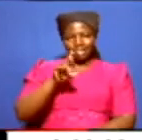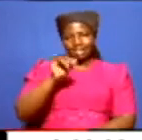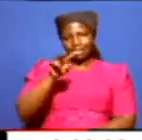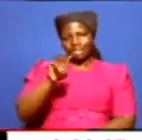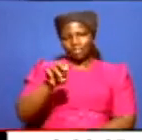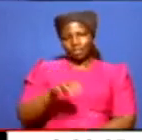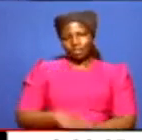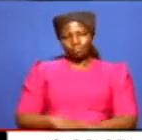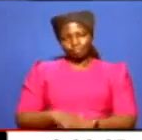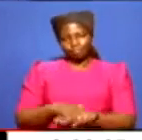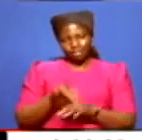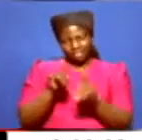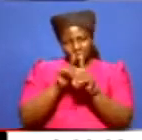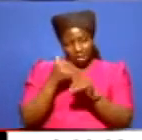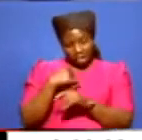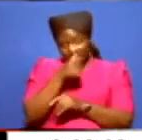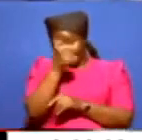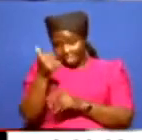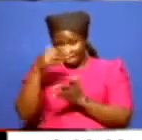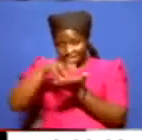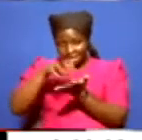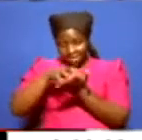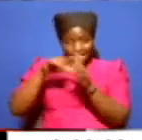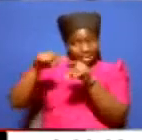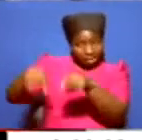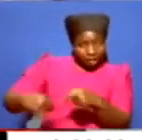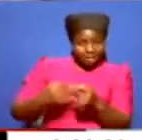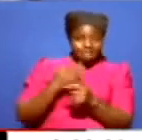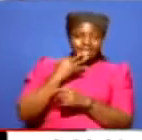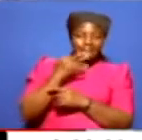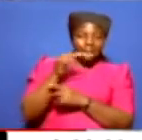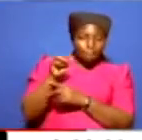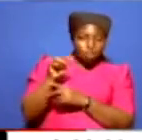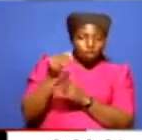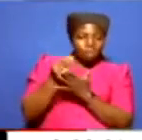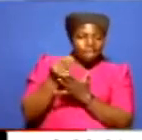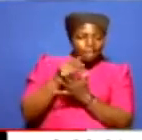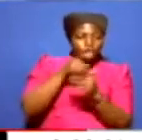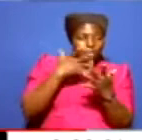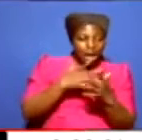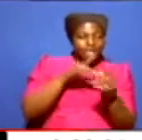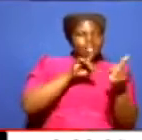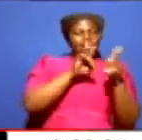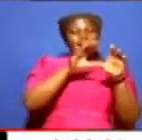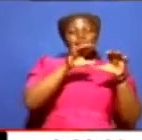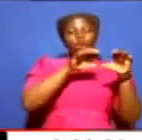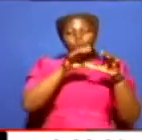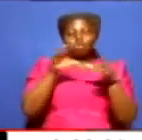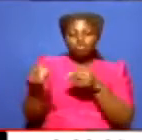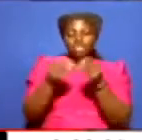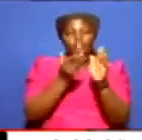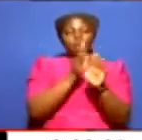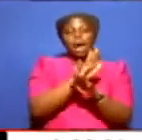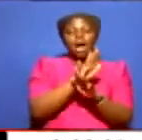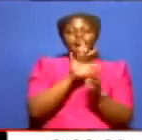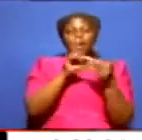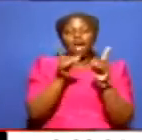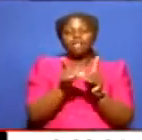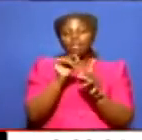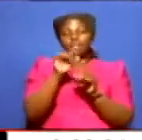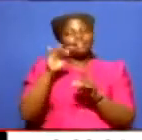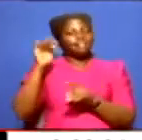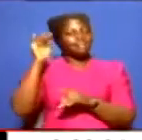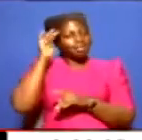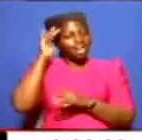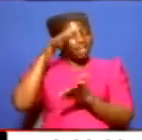separate count of allegedly demanding 300 million shillings from Safaricom to return the data. The hearing continues before